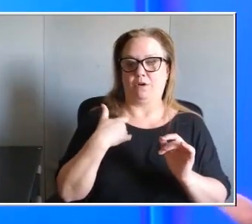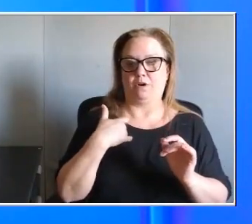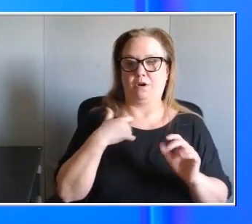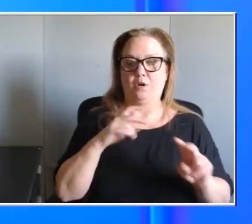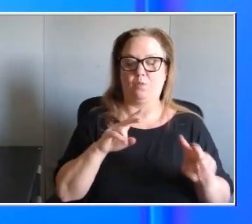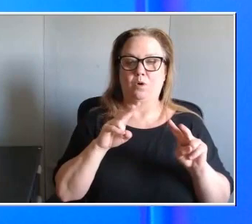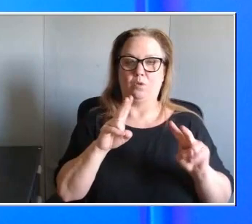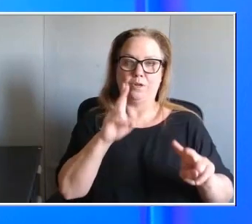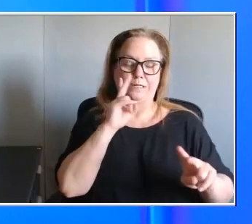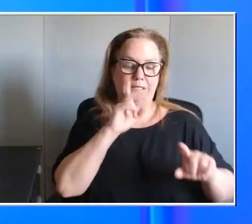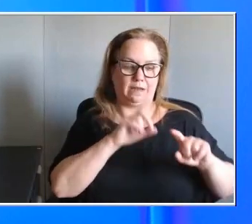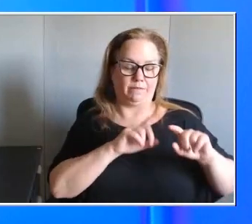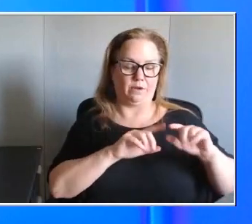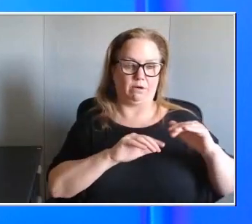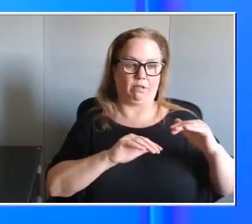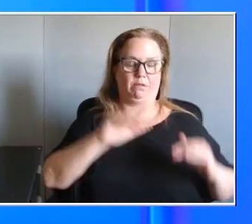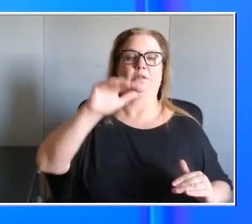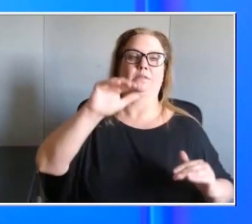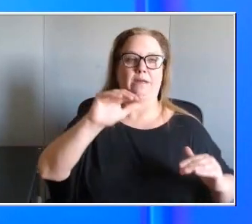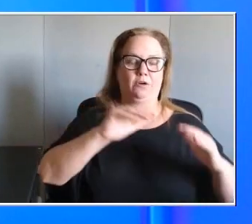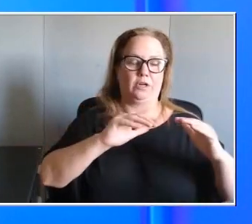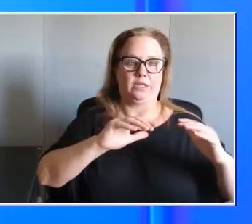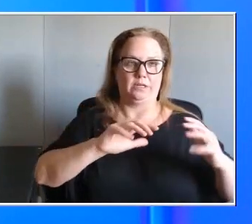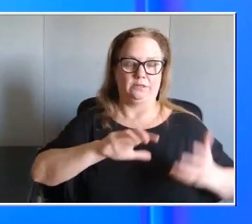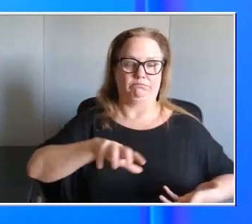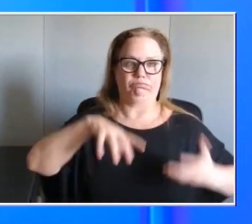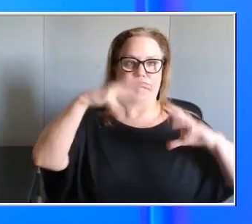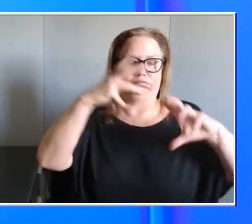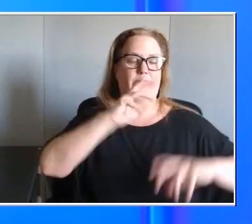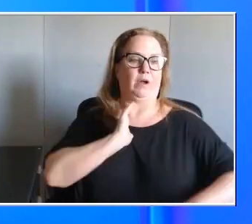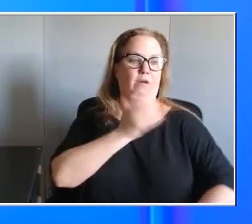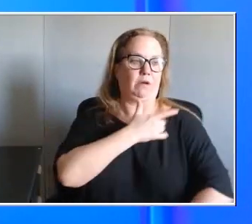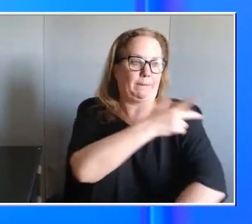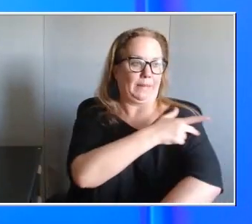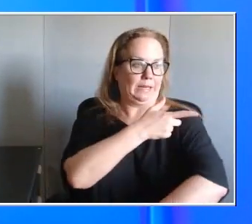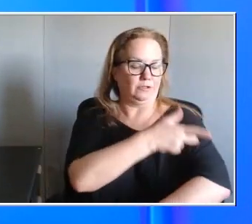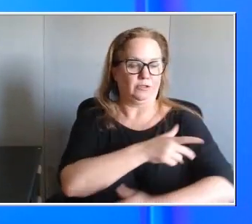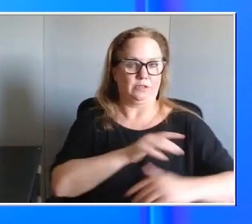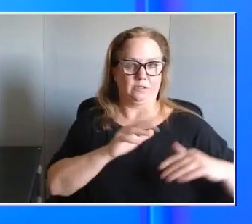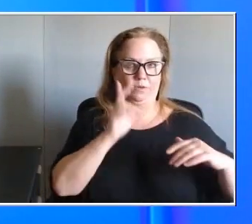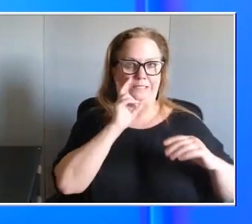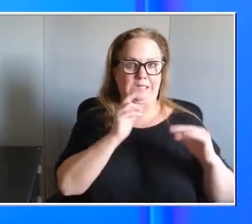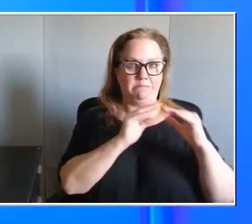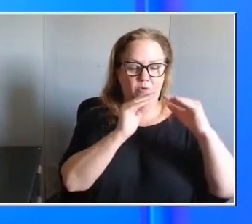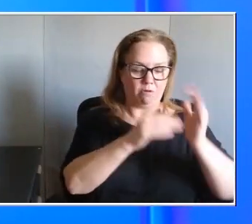there are disparities of our patients and which of those we might be seeing more